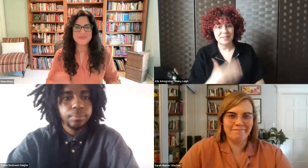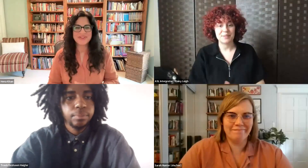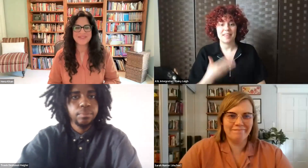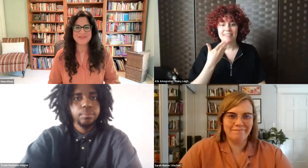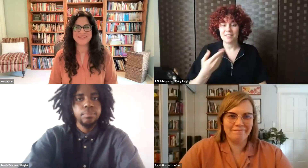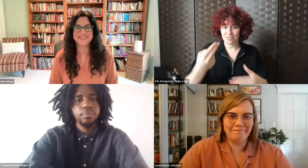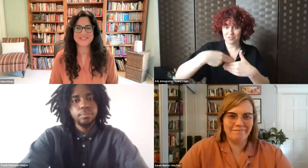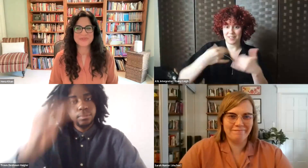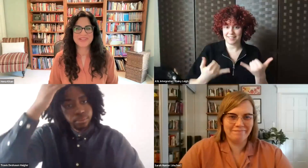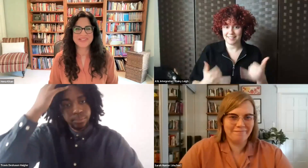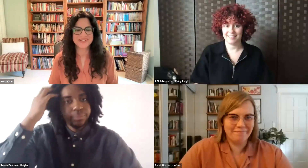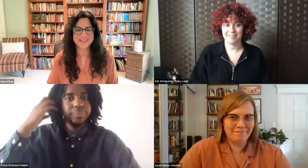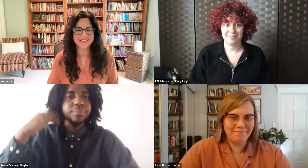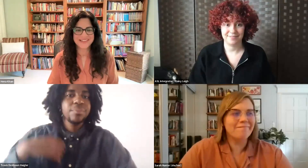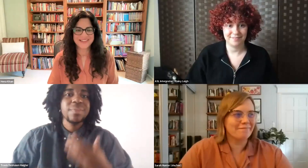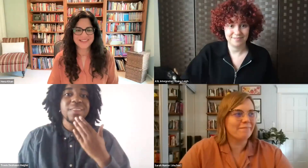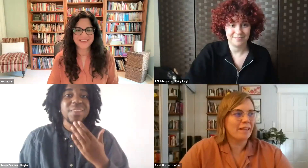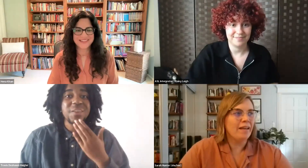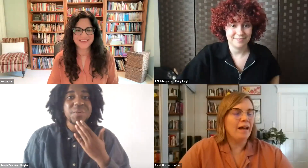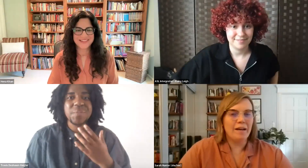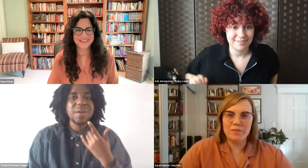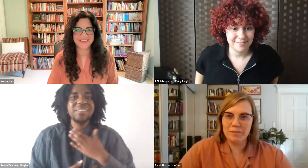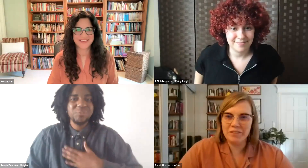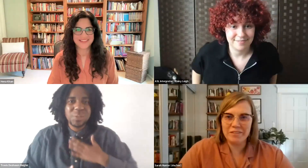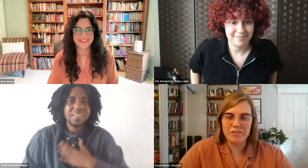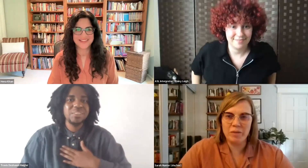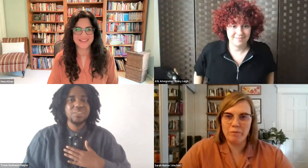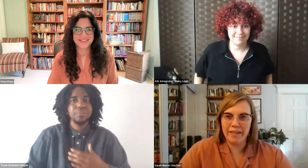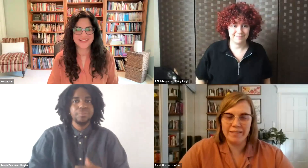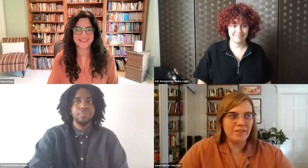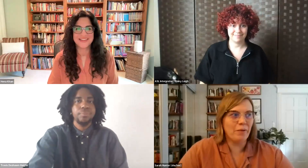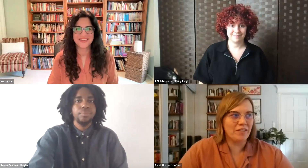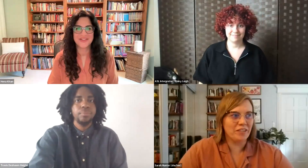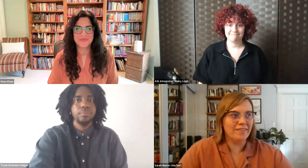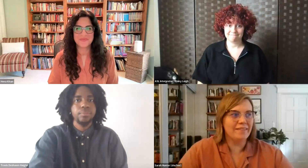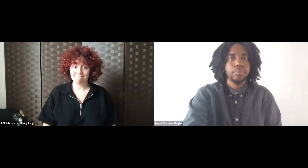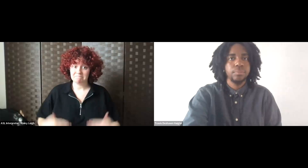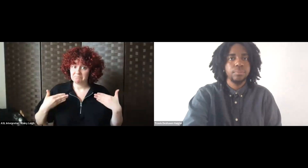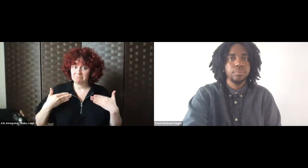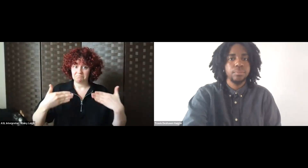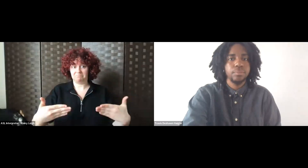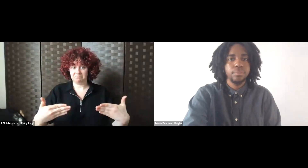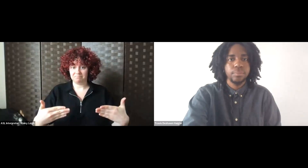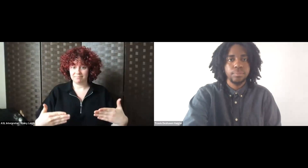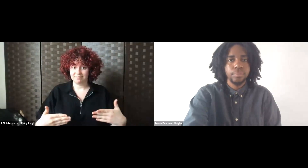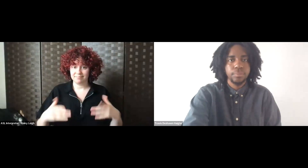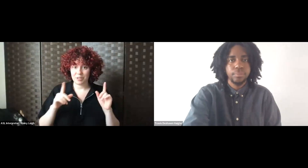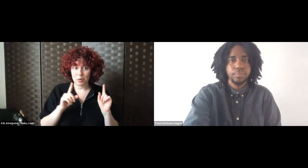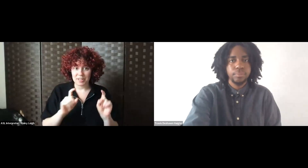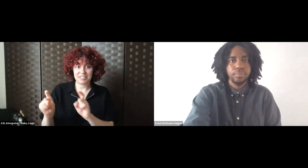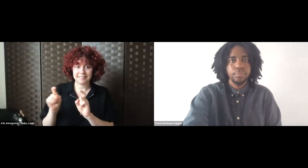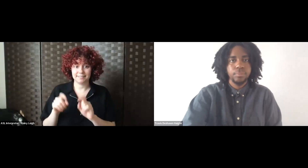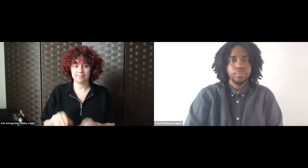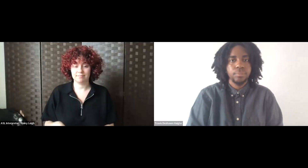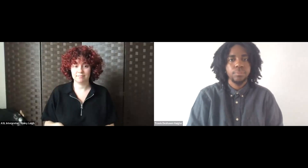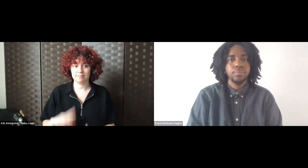Thank you so much for having me. It's such a pleasure. So we'll just jump right into the questions. We'll talk first